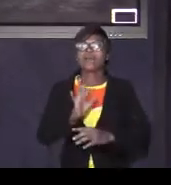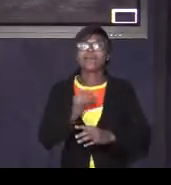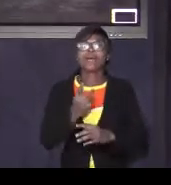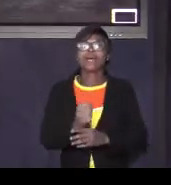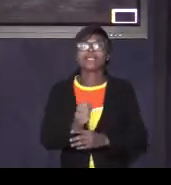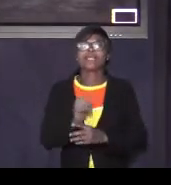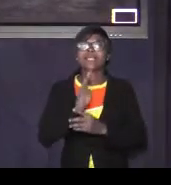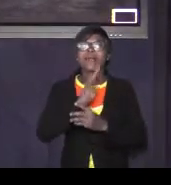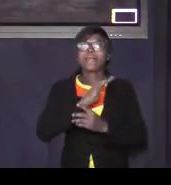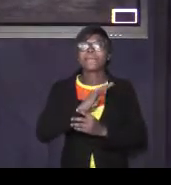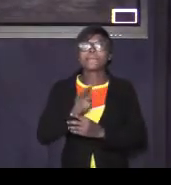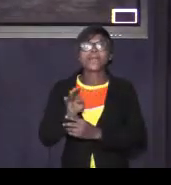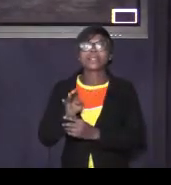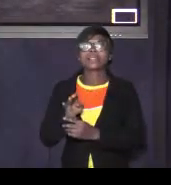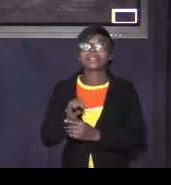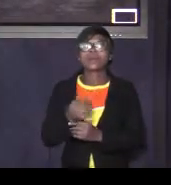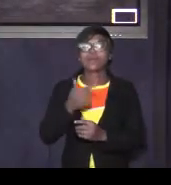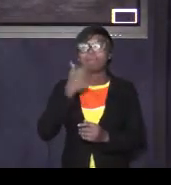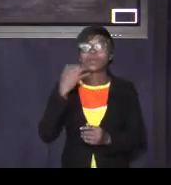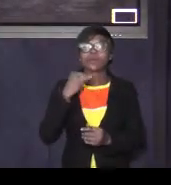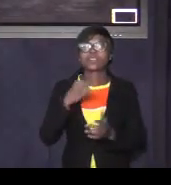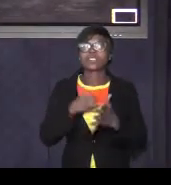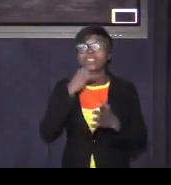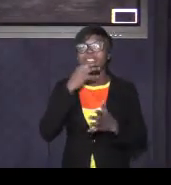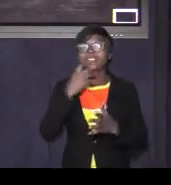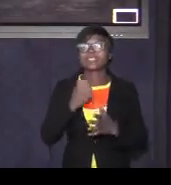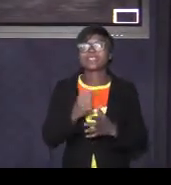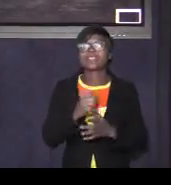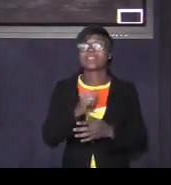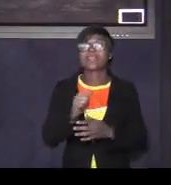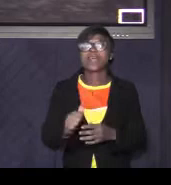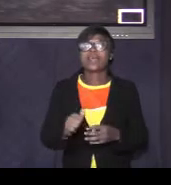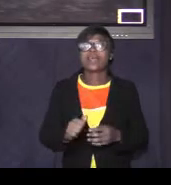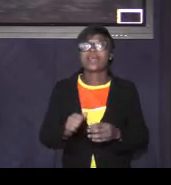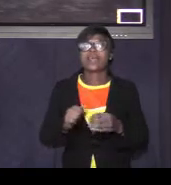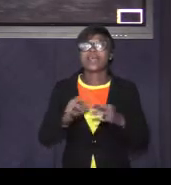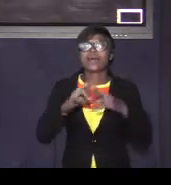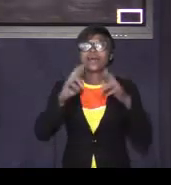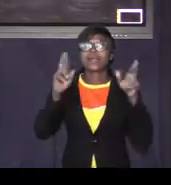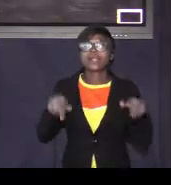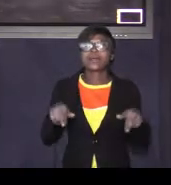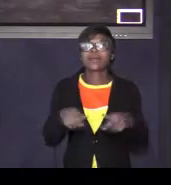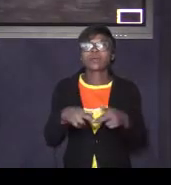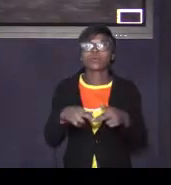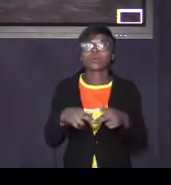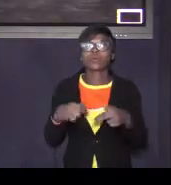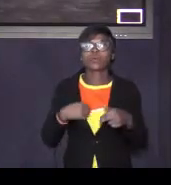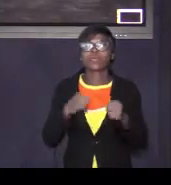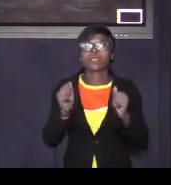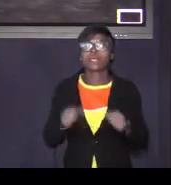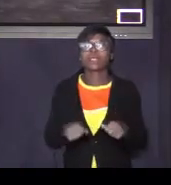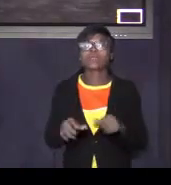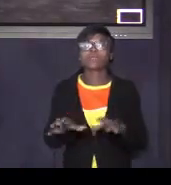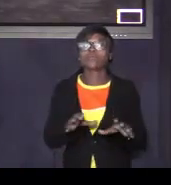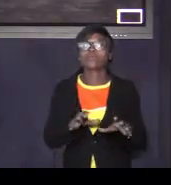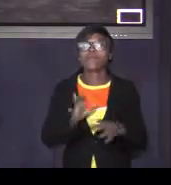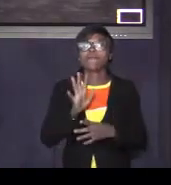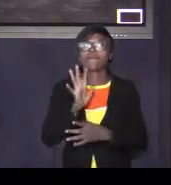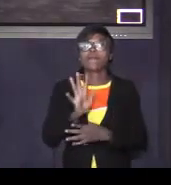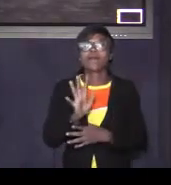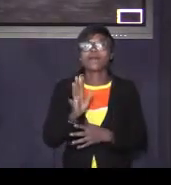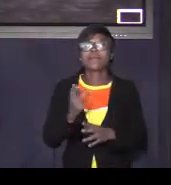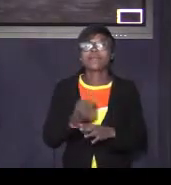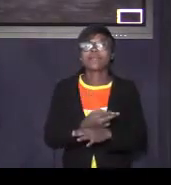because it is a rectangle. Okay, so area of B is 10 times 5, or we can do 5 times